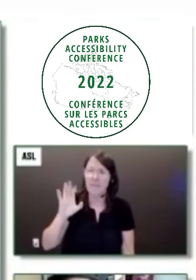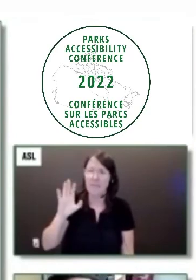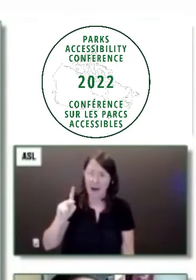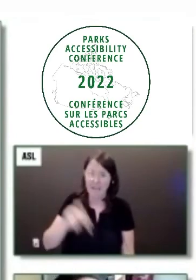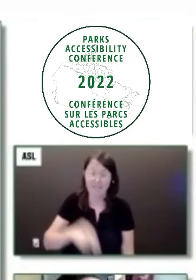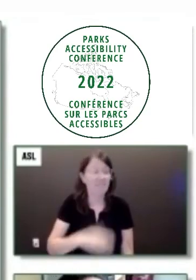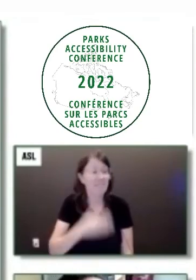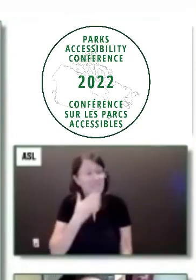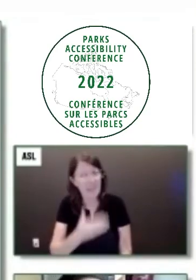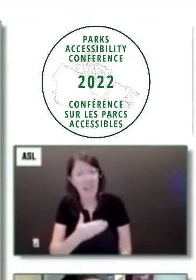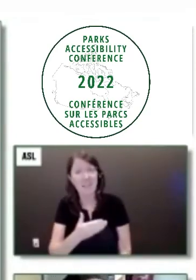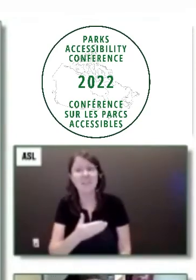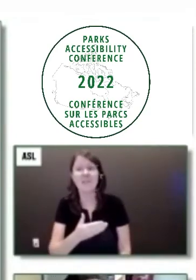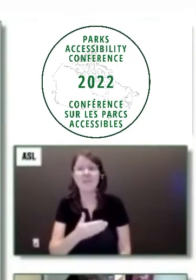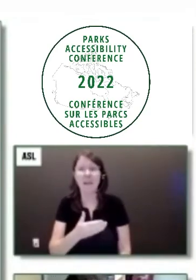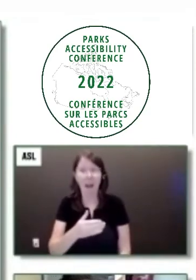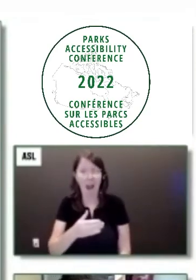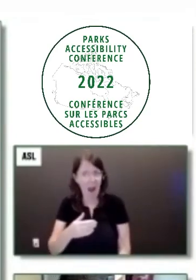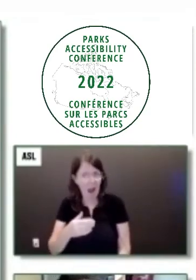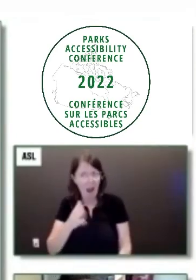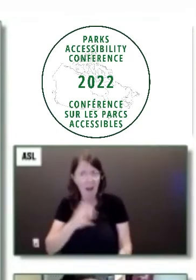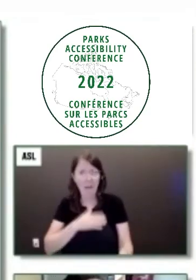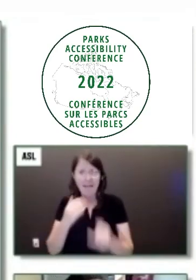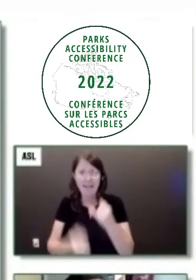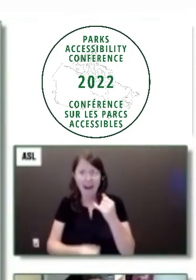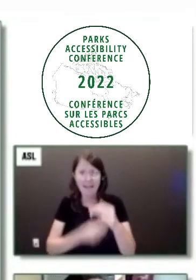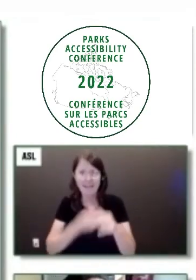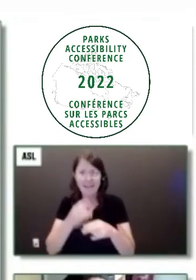including a proper pronunciation of my last name.